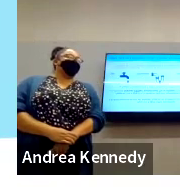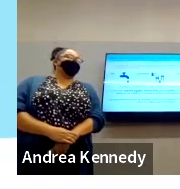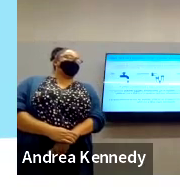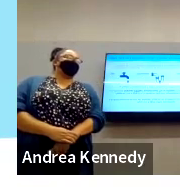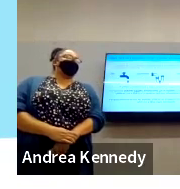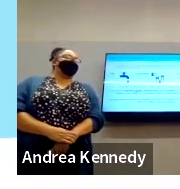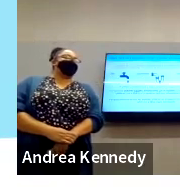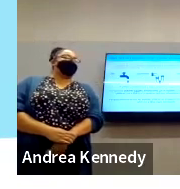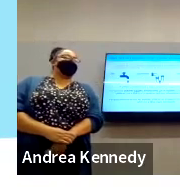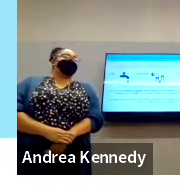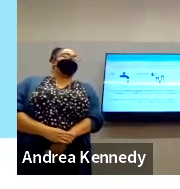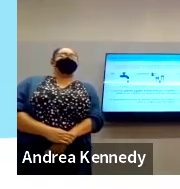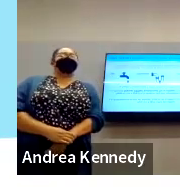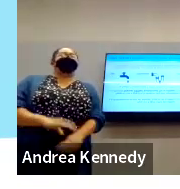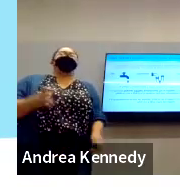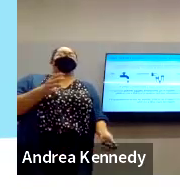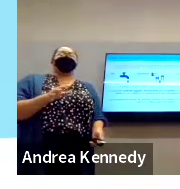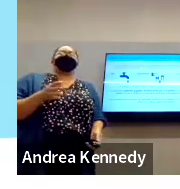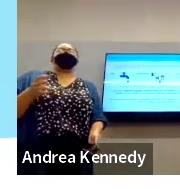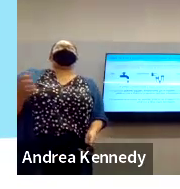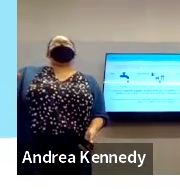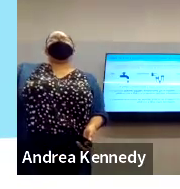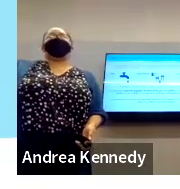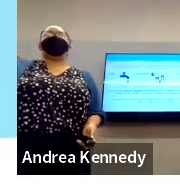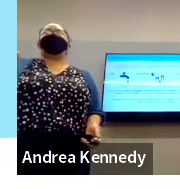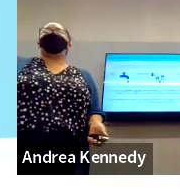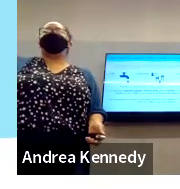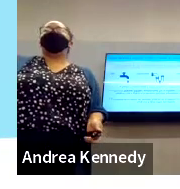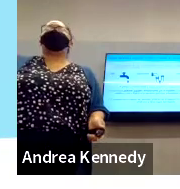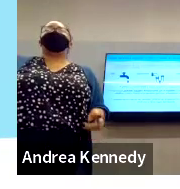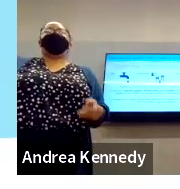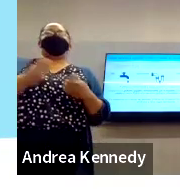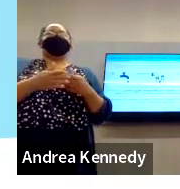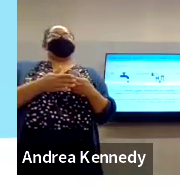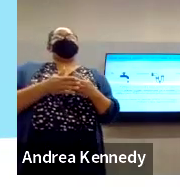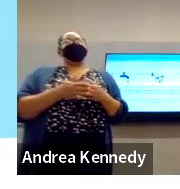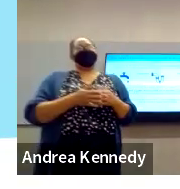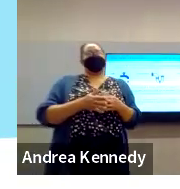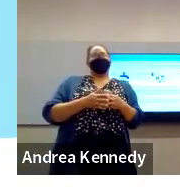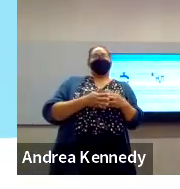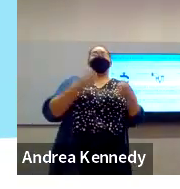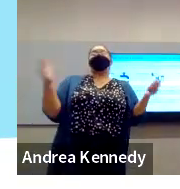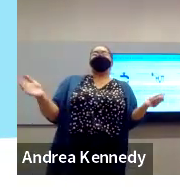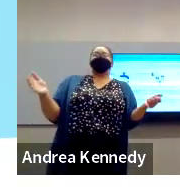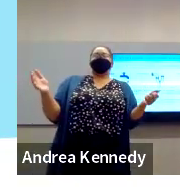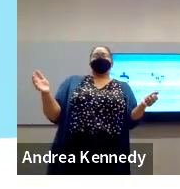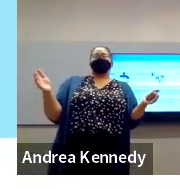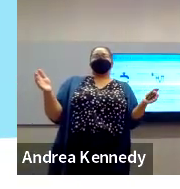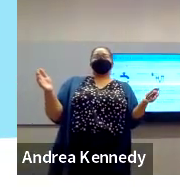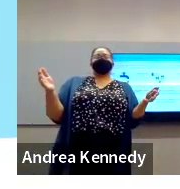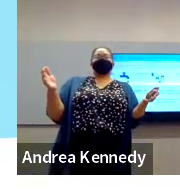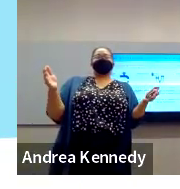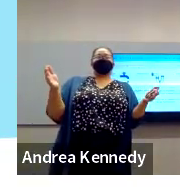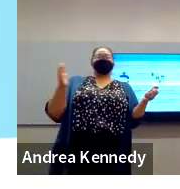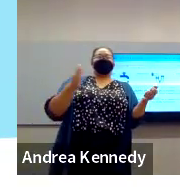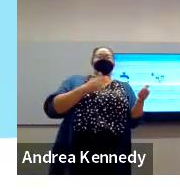unit. Yeah. So we'll go over, it, but sort of what we're gonna look at is like an average